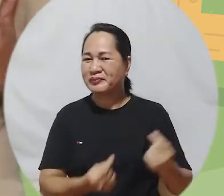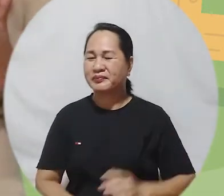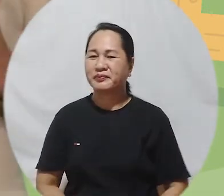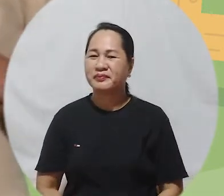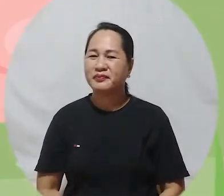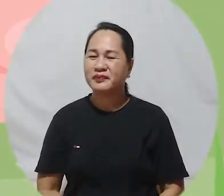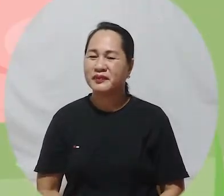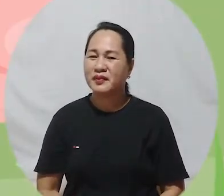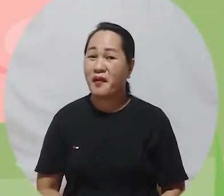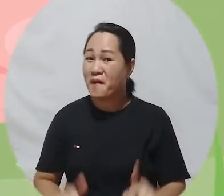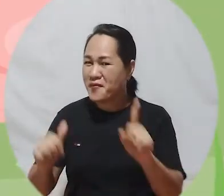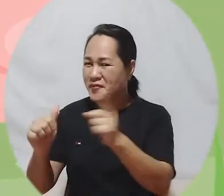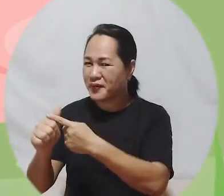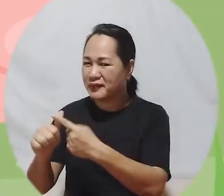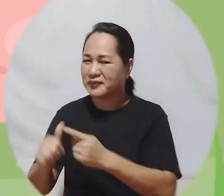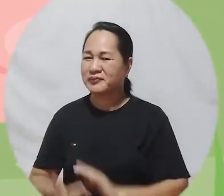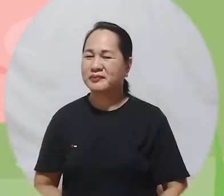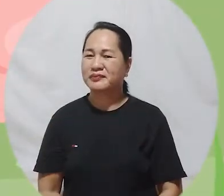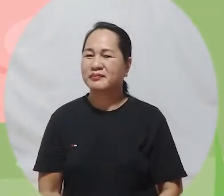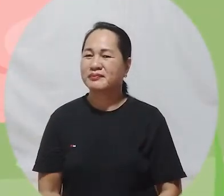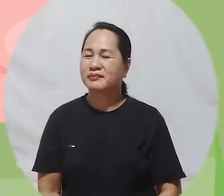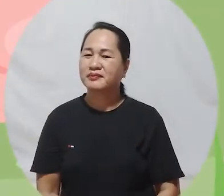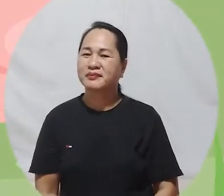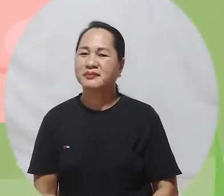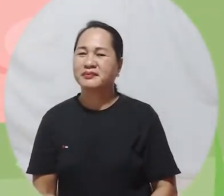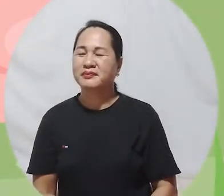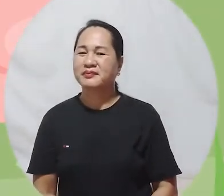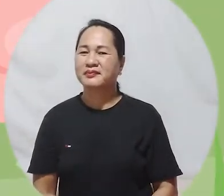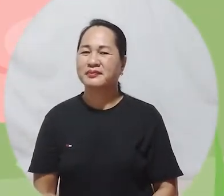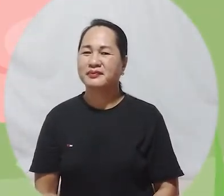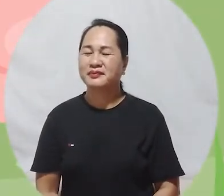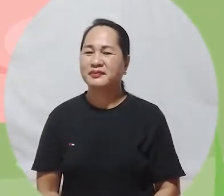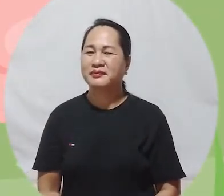this. I'll have the first one.